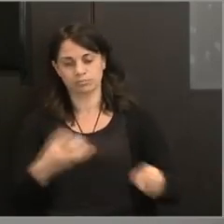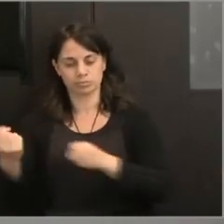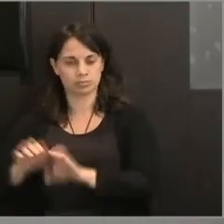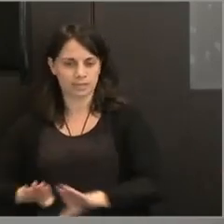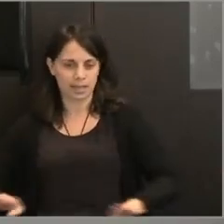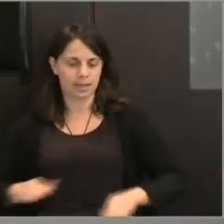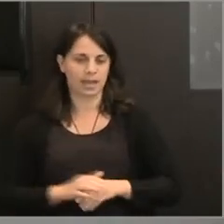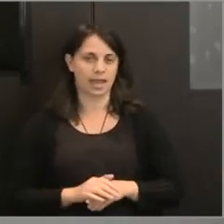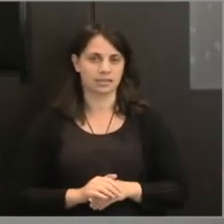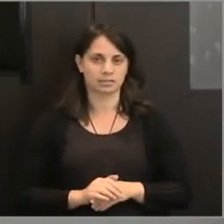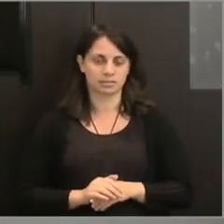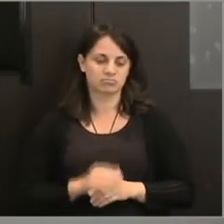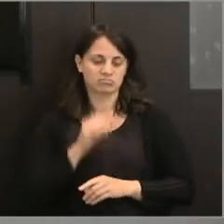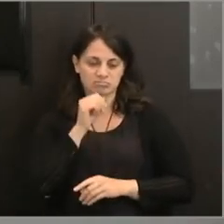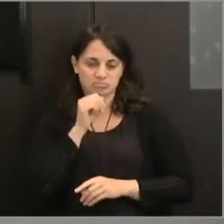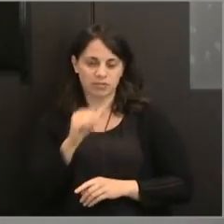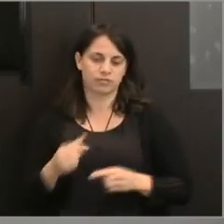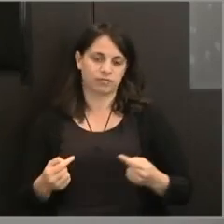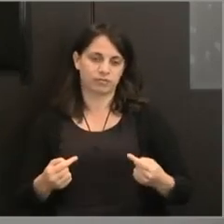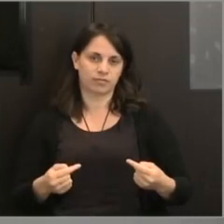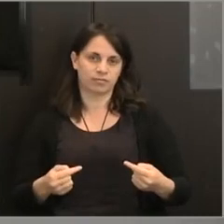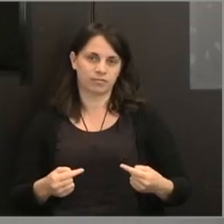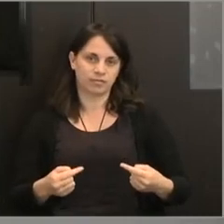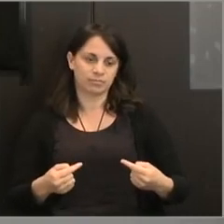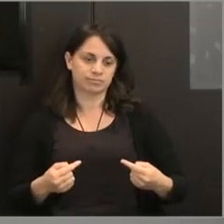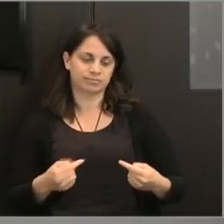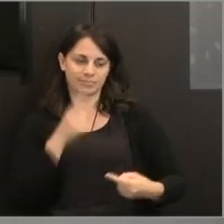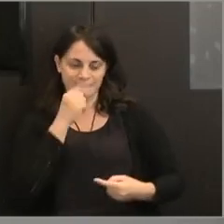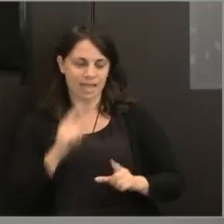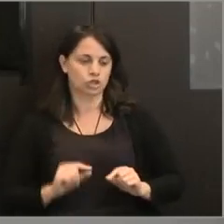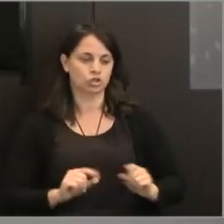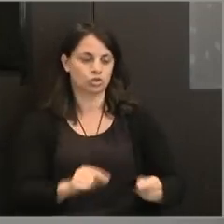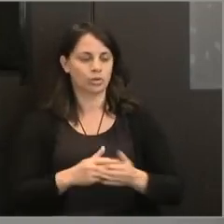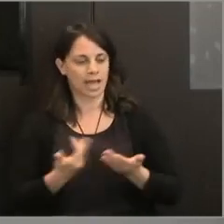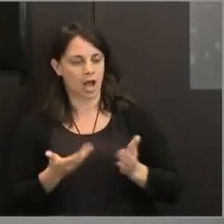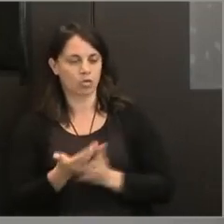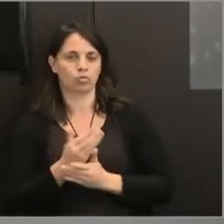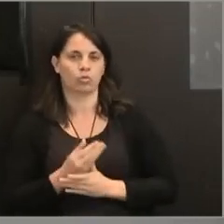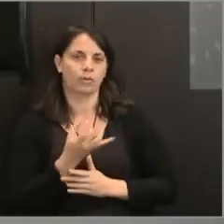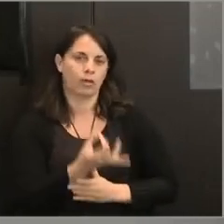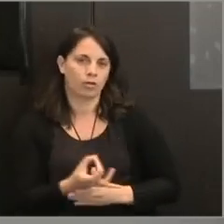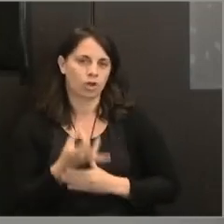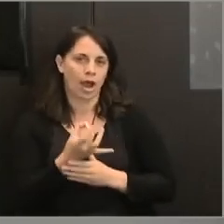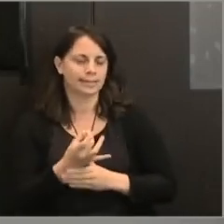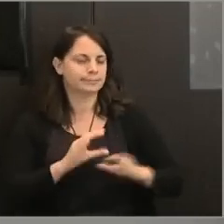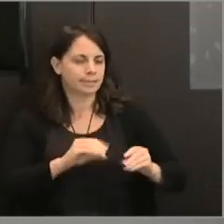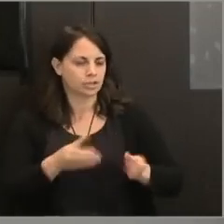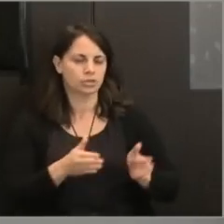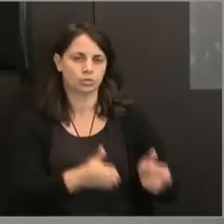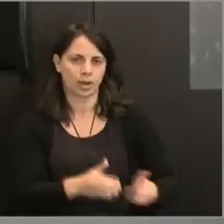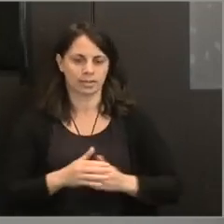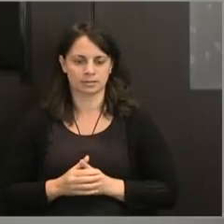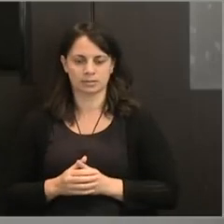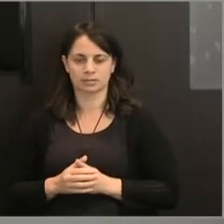it was done, to quote again, with kindness and gentle usage. It was essentially